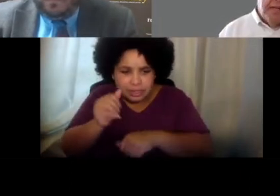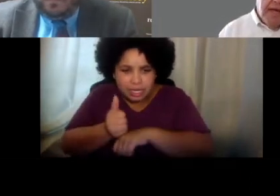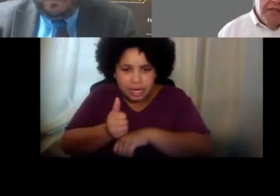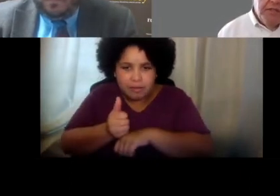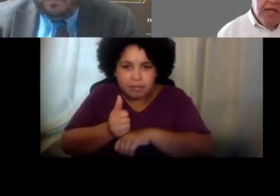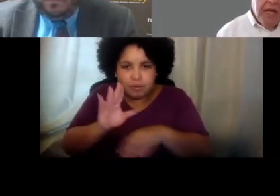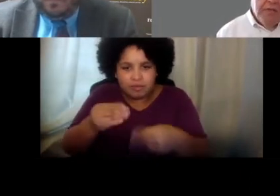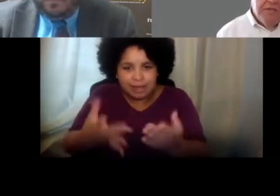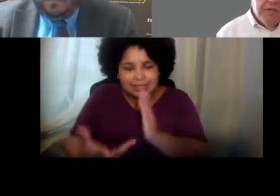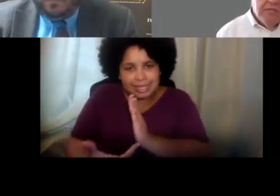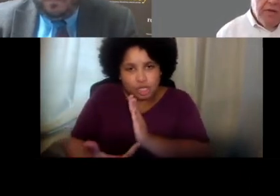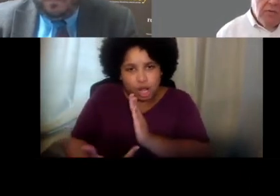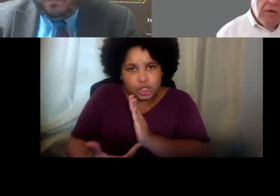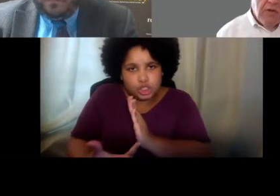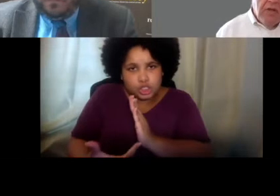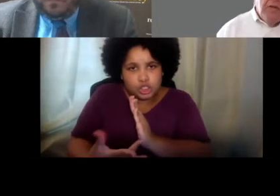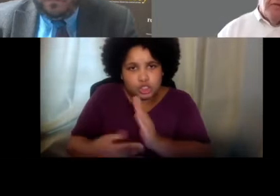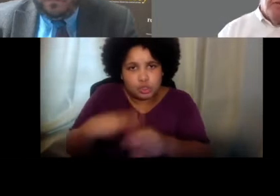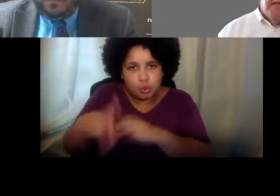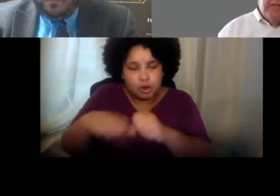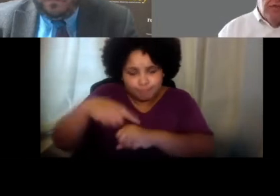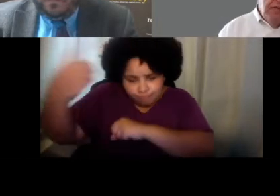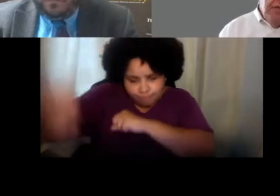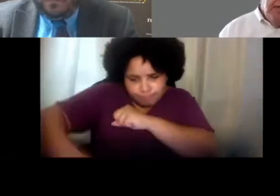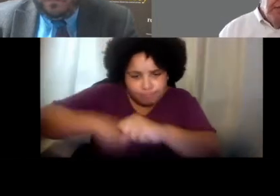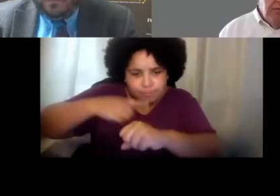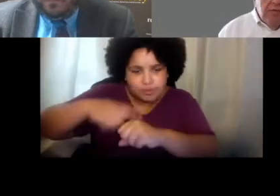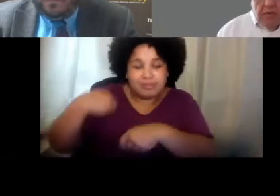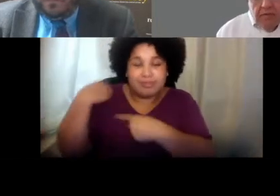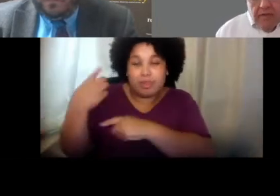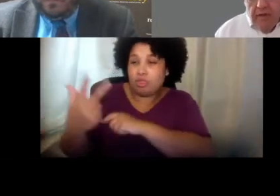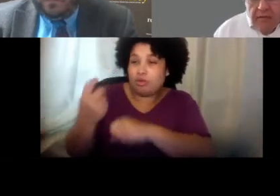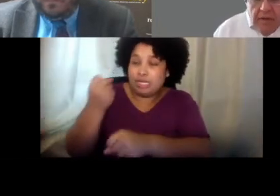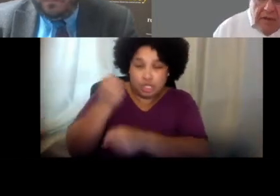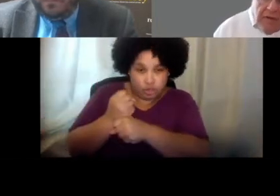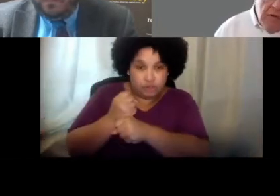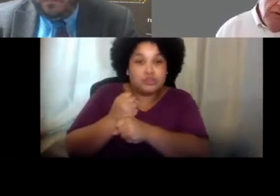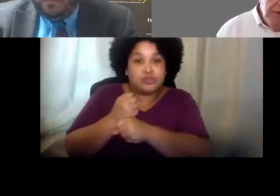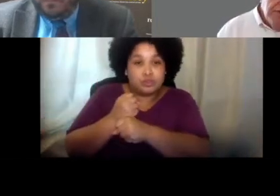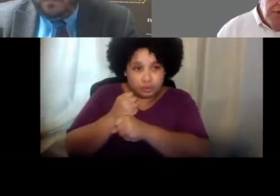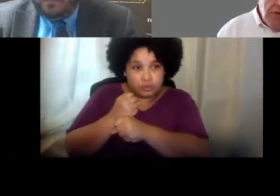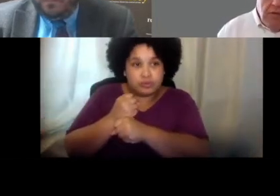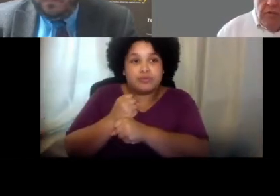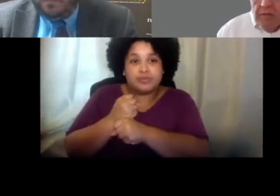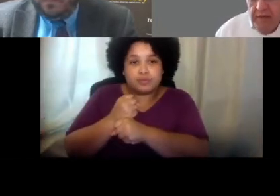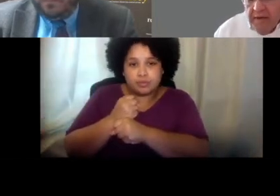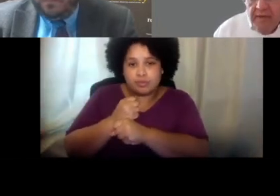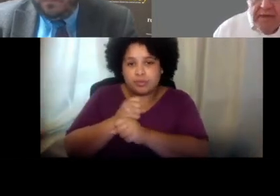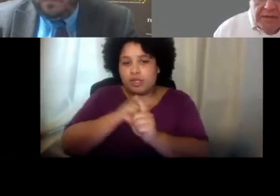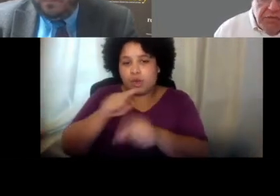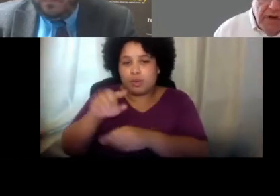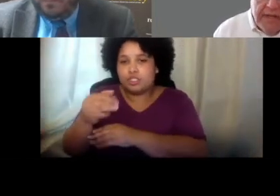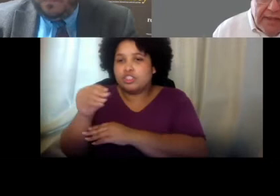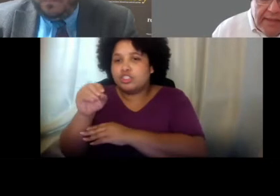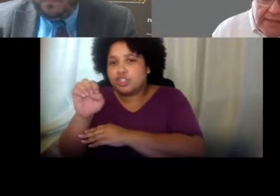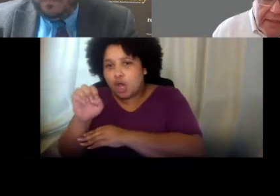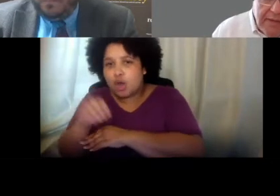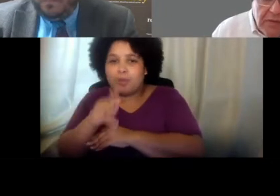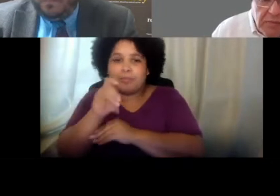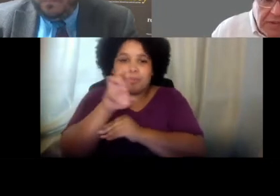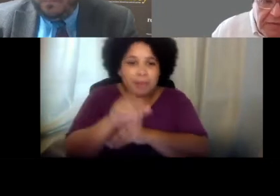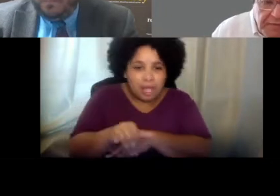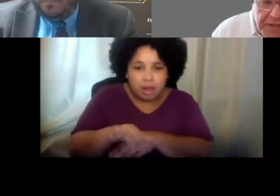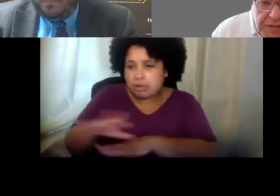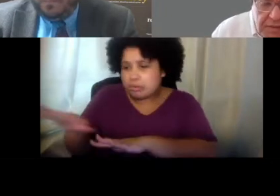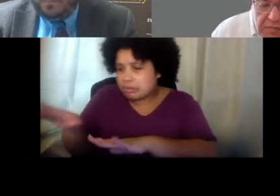deliver technology accommodations around the world. For the last 3 years, we were, going to Joe and Mary and trying to get that done,